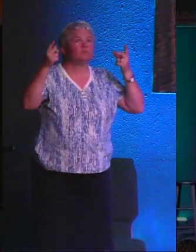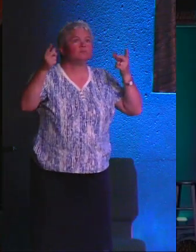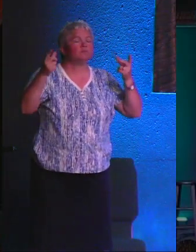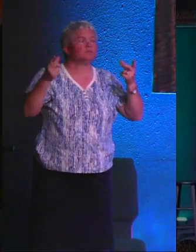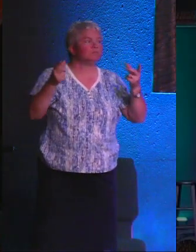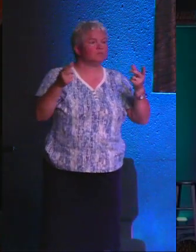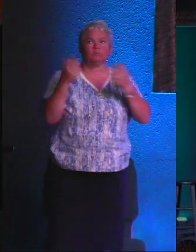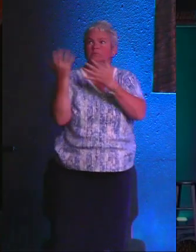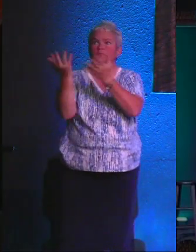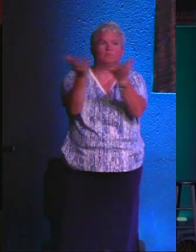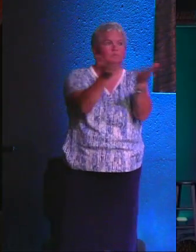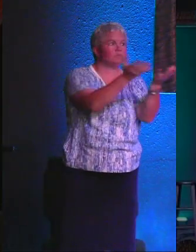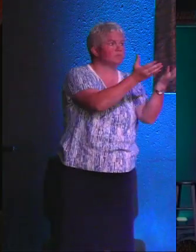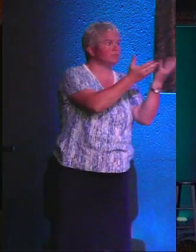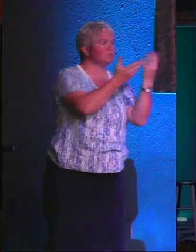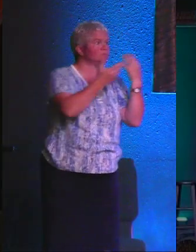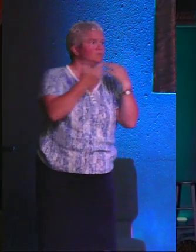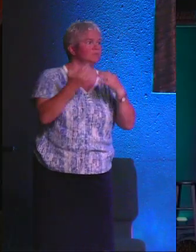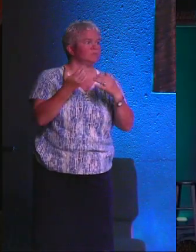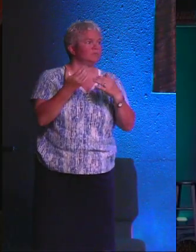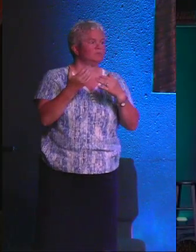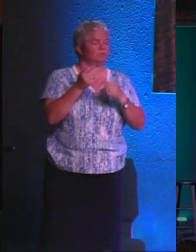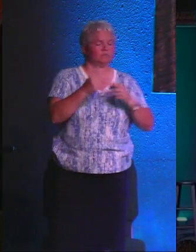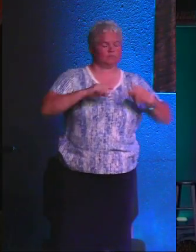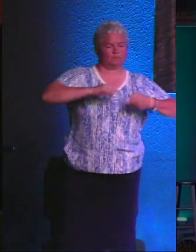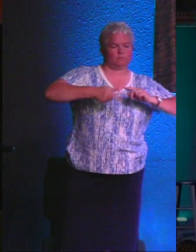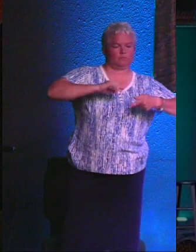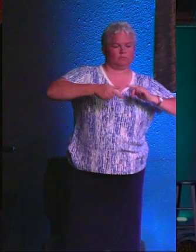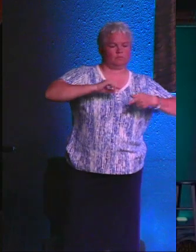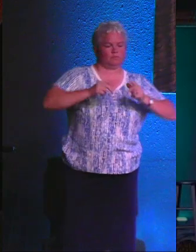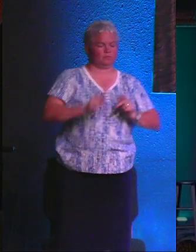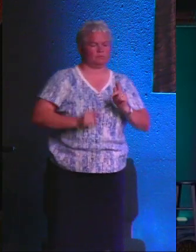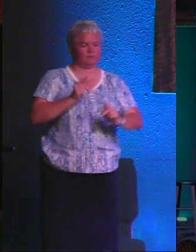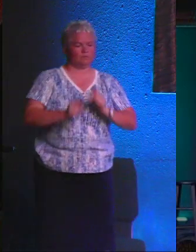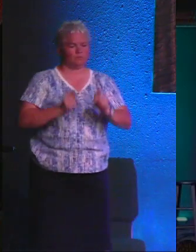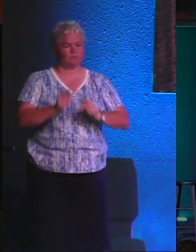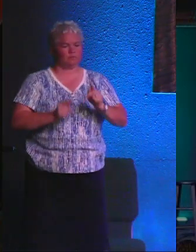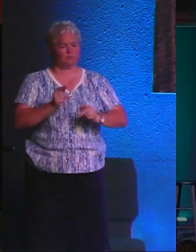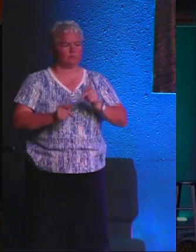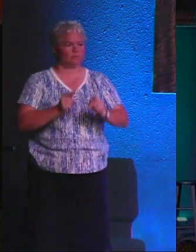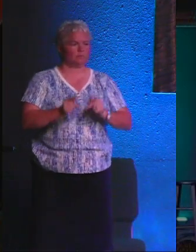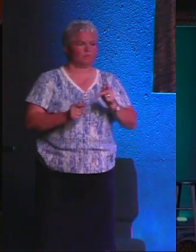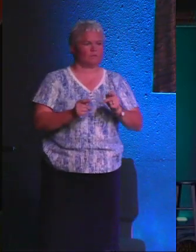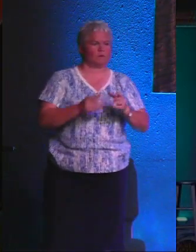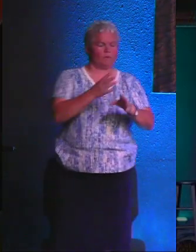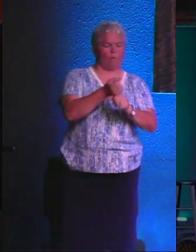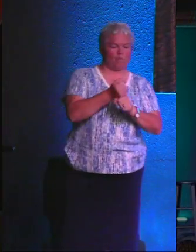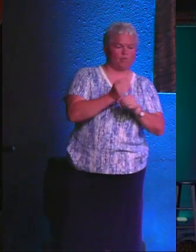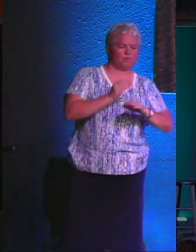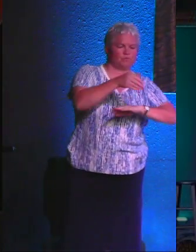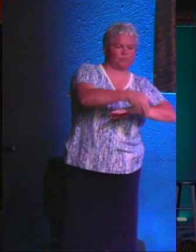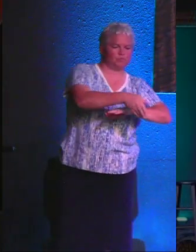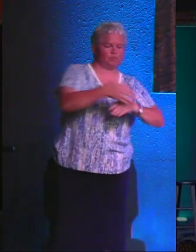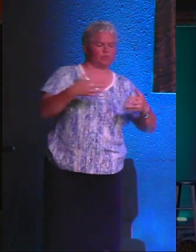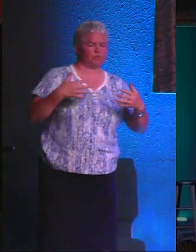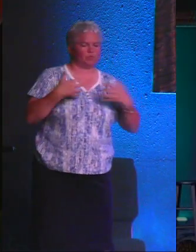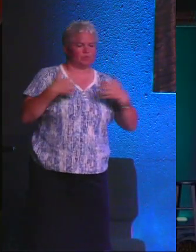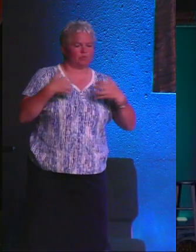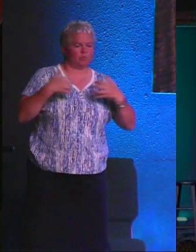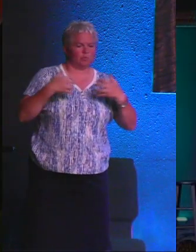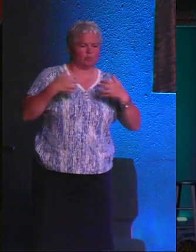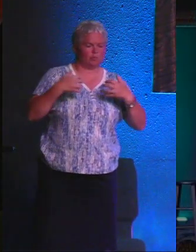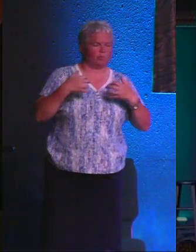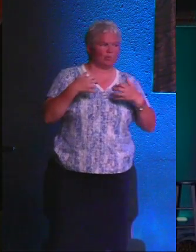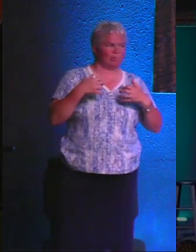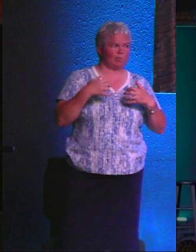opportunities that are around us. Open up our eyes to the hurting people that are around us. Help us to get over our own fear to